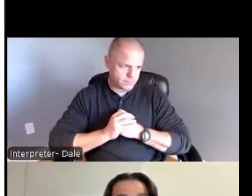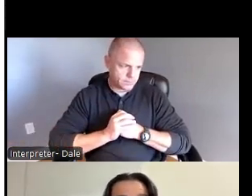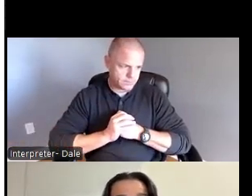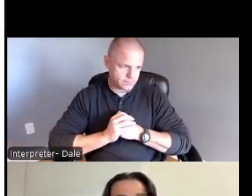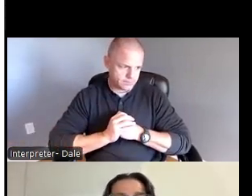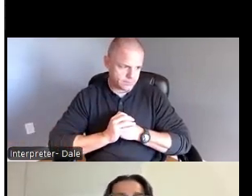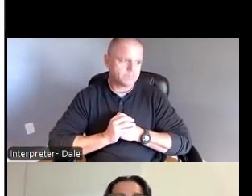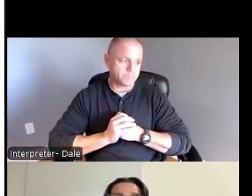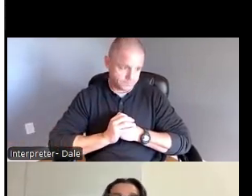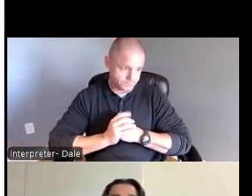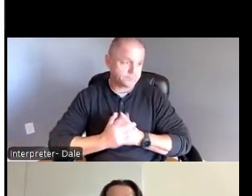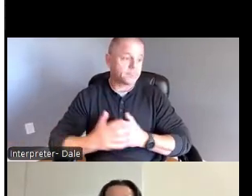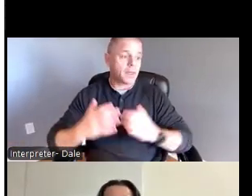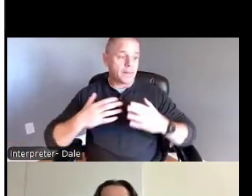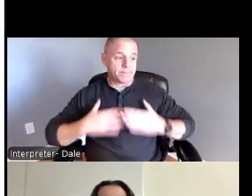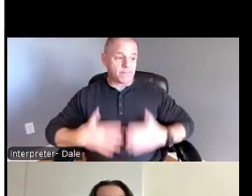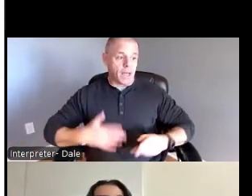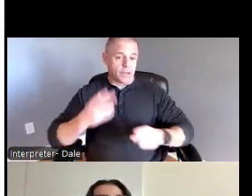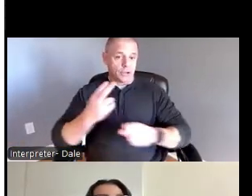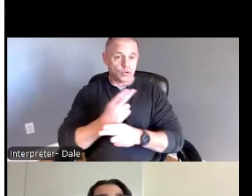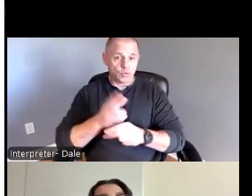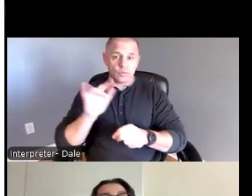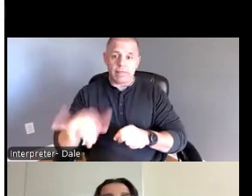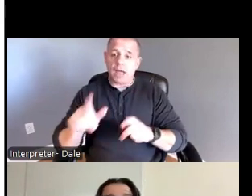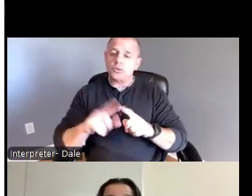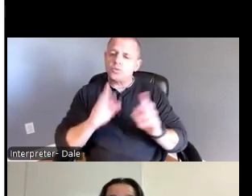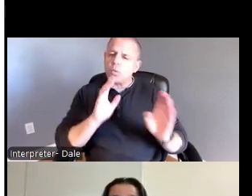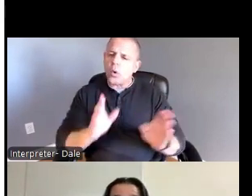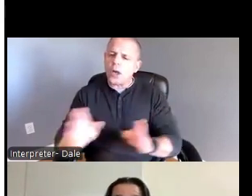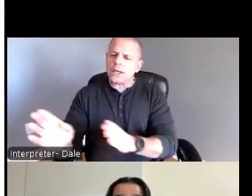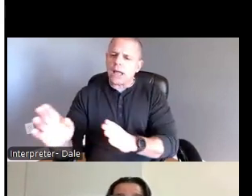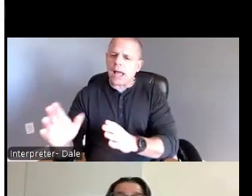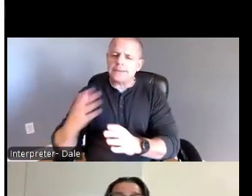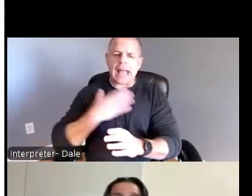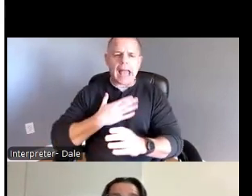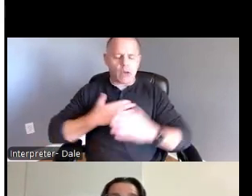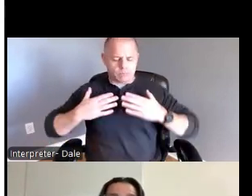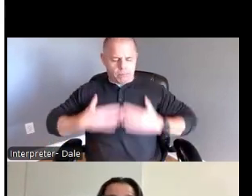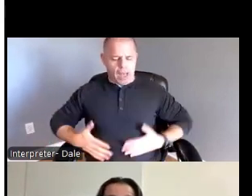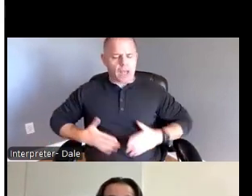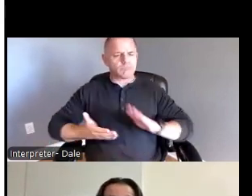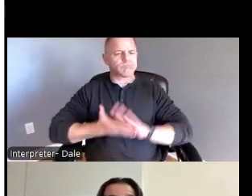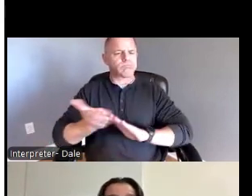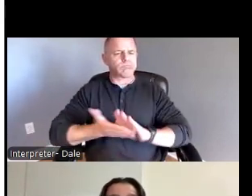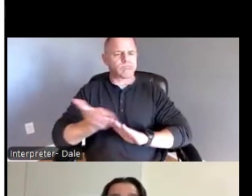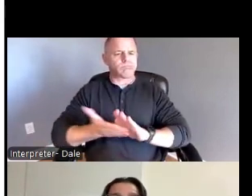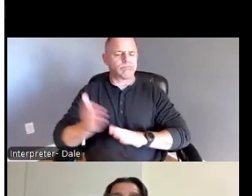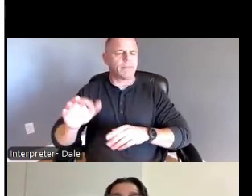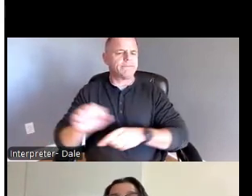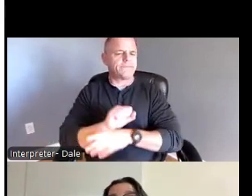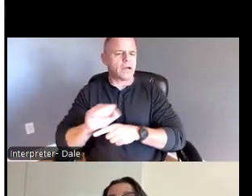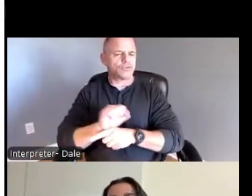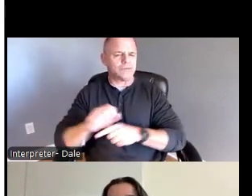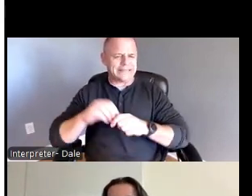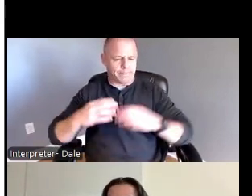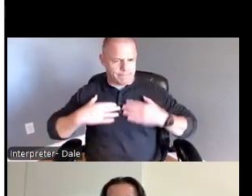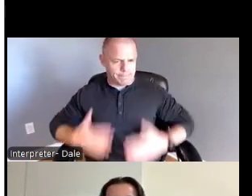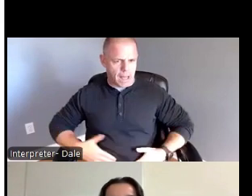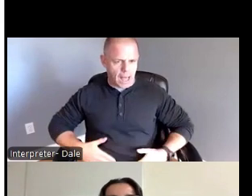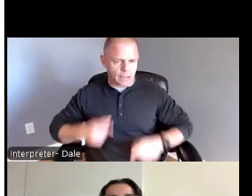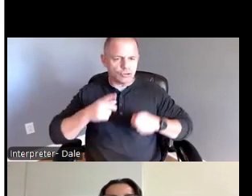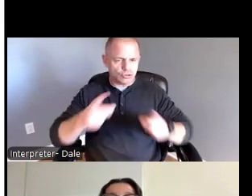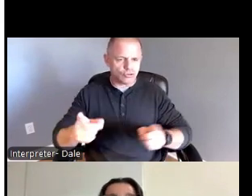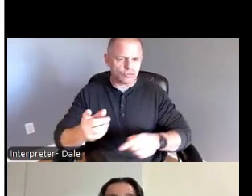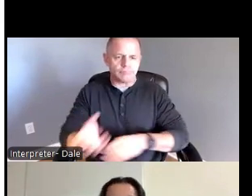And your body uses that to organize our physiological functions, our biological functions throughout the day and night